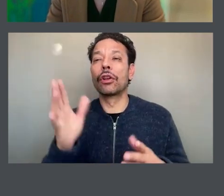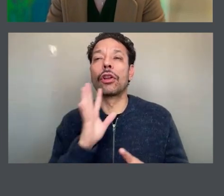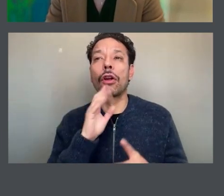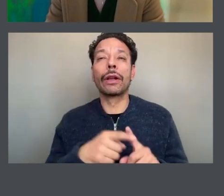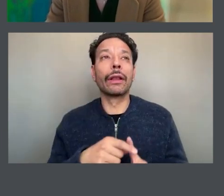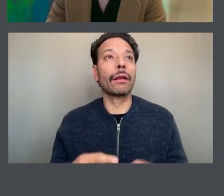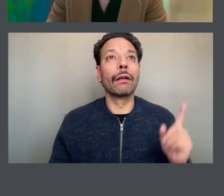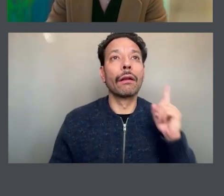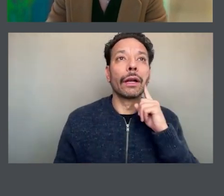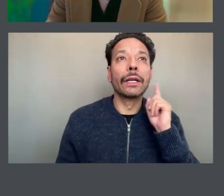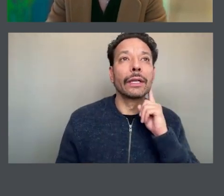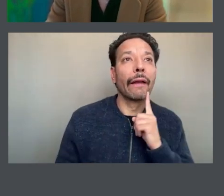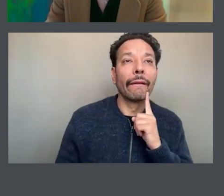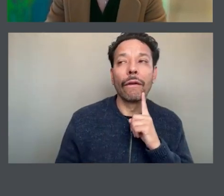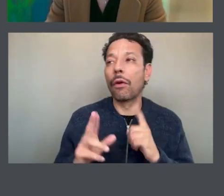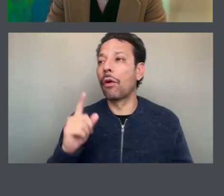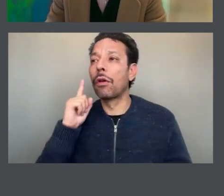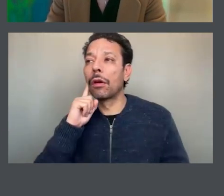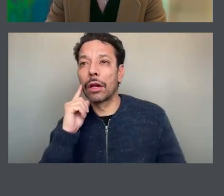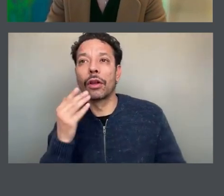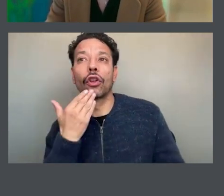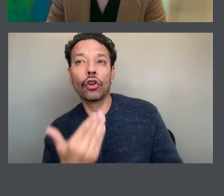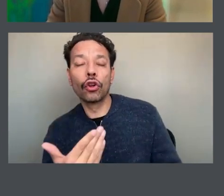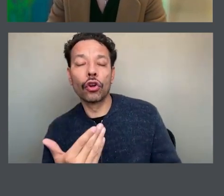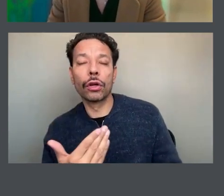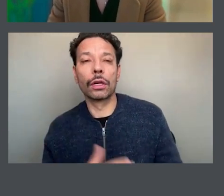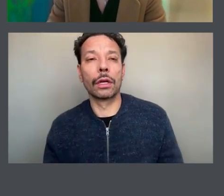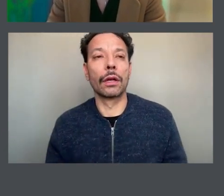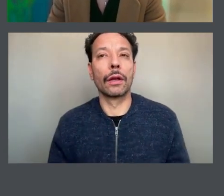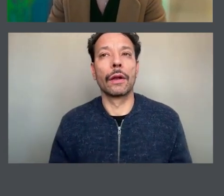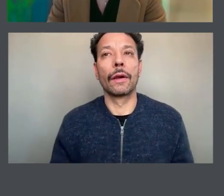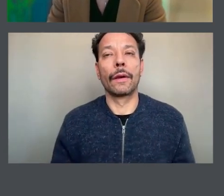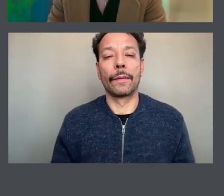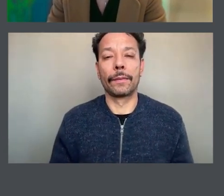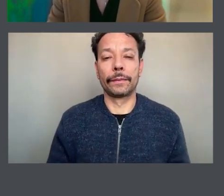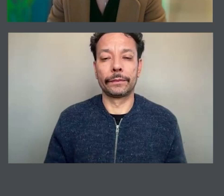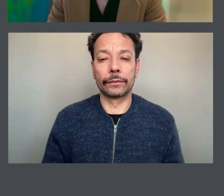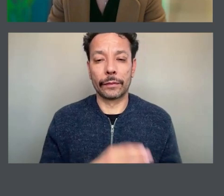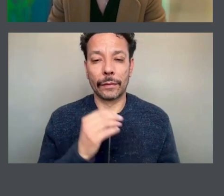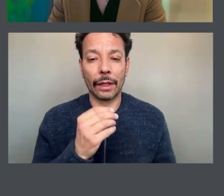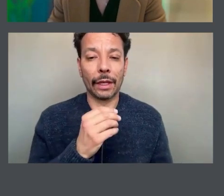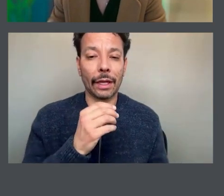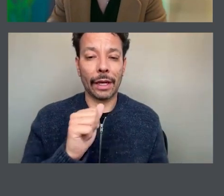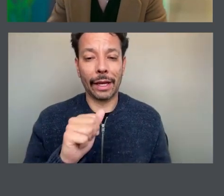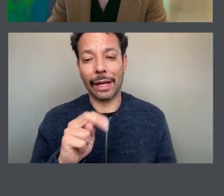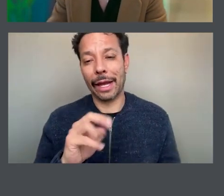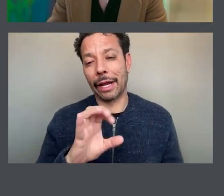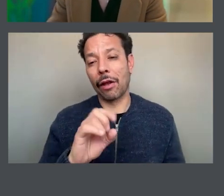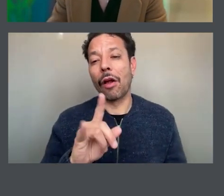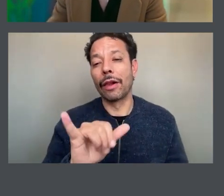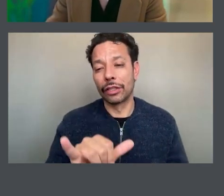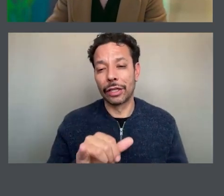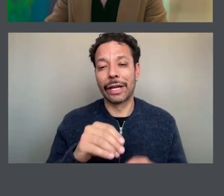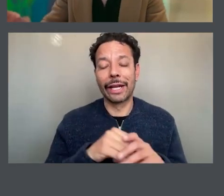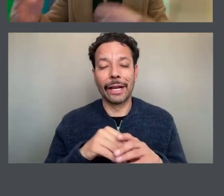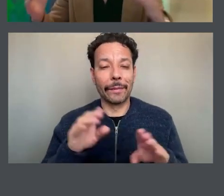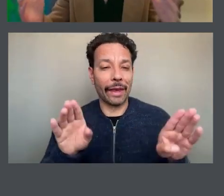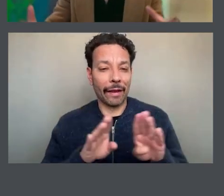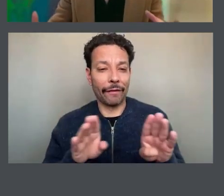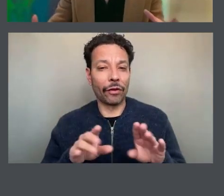their deaf ear or their good ear, even like anecdotally as well as in behavioral measures, right? And so